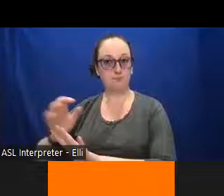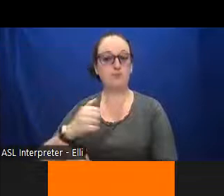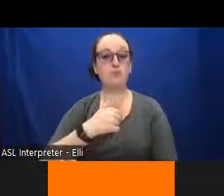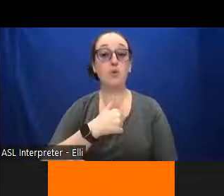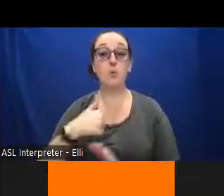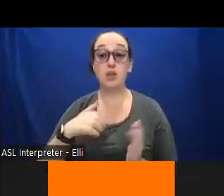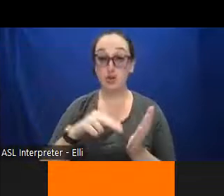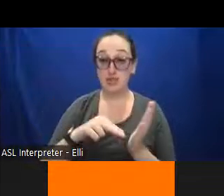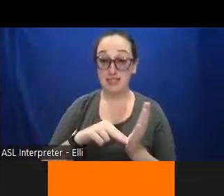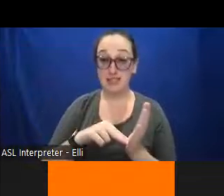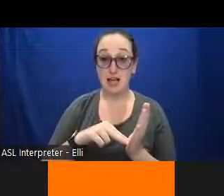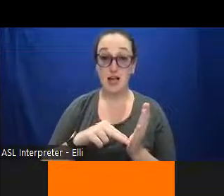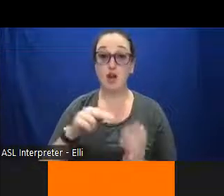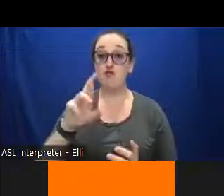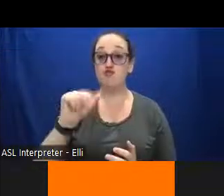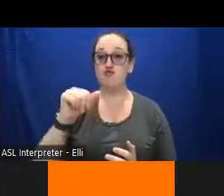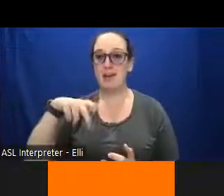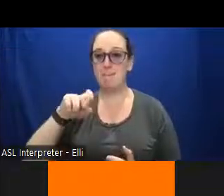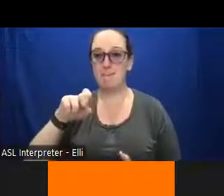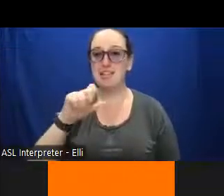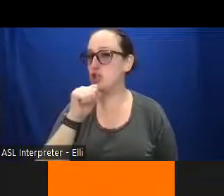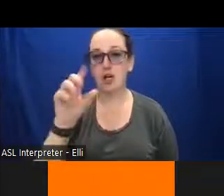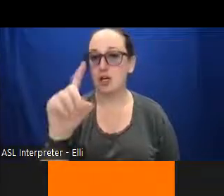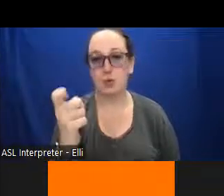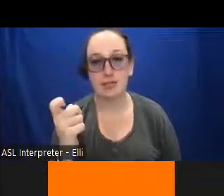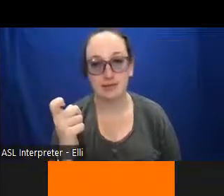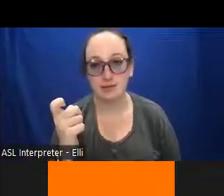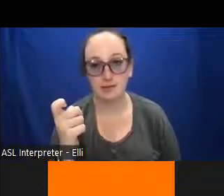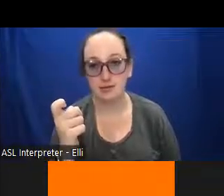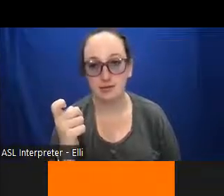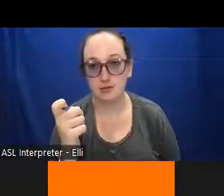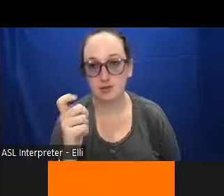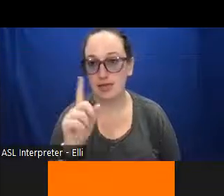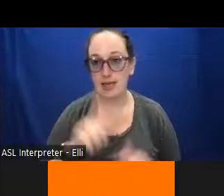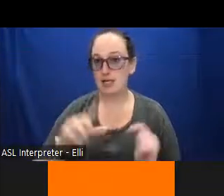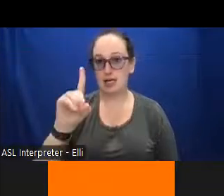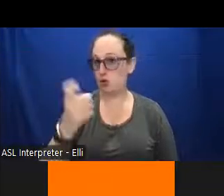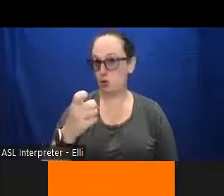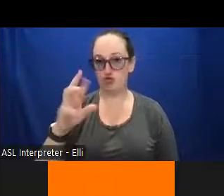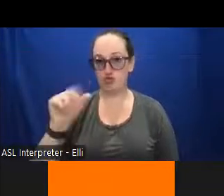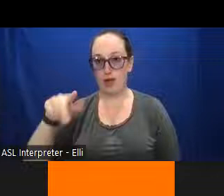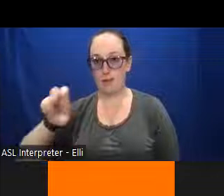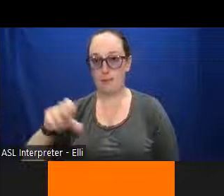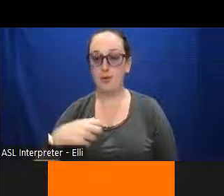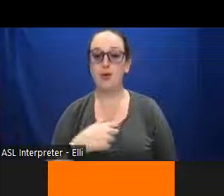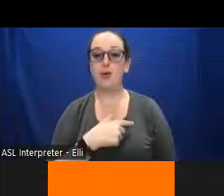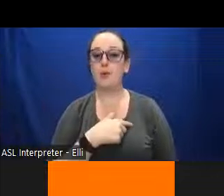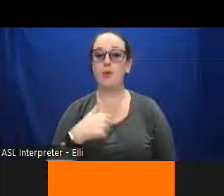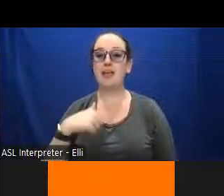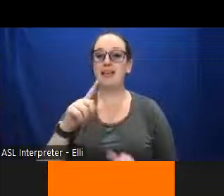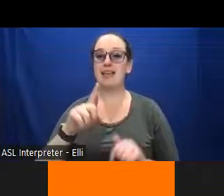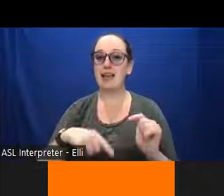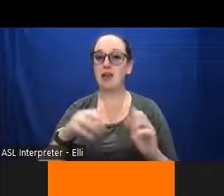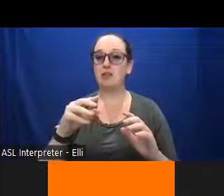Rape is not a diagnosis, and we can't give an opinion on